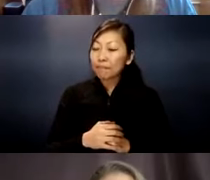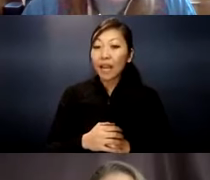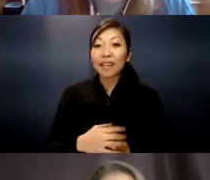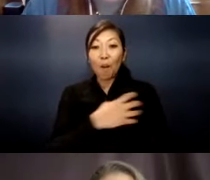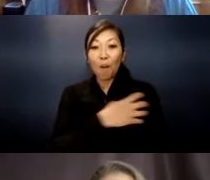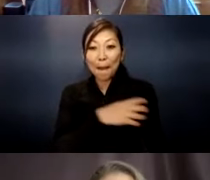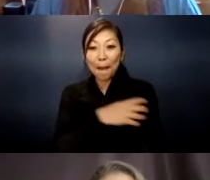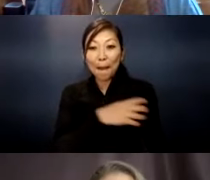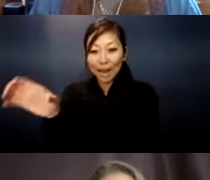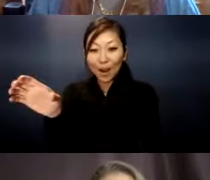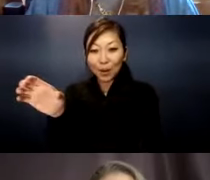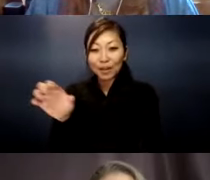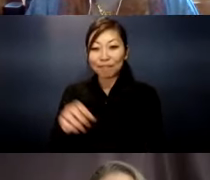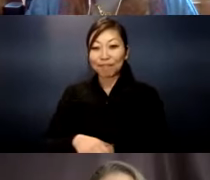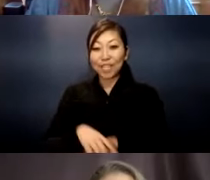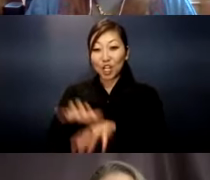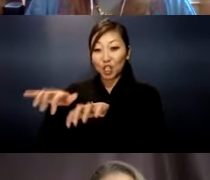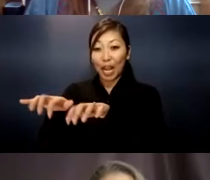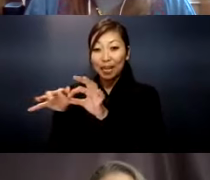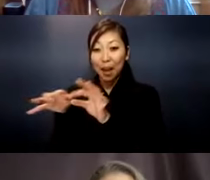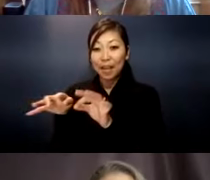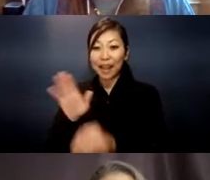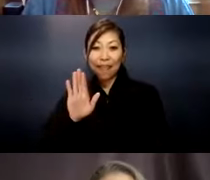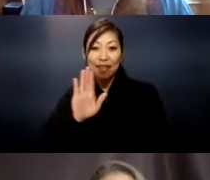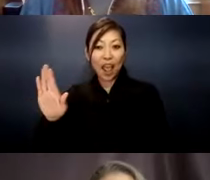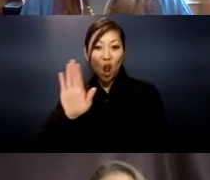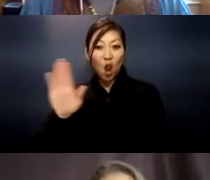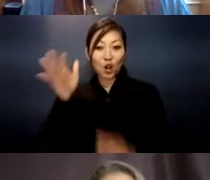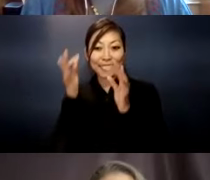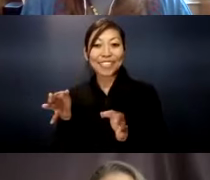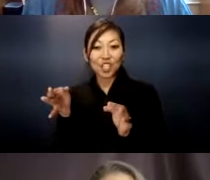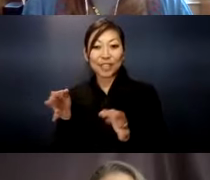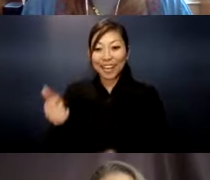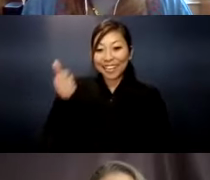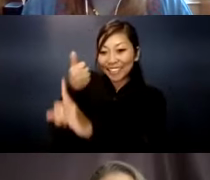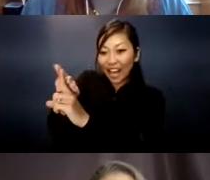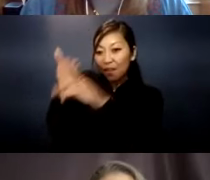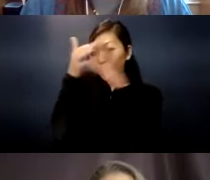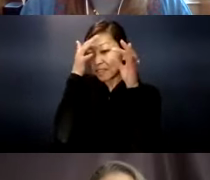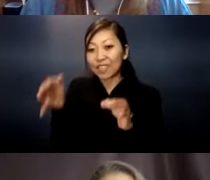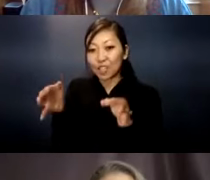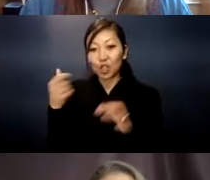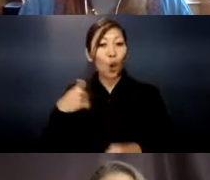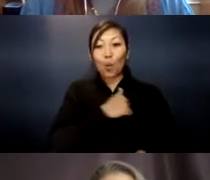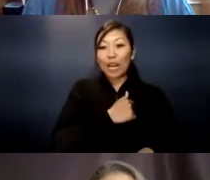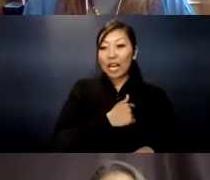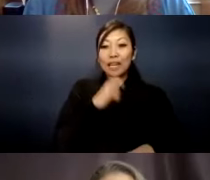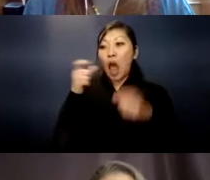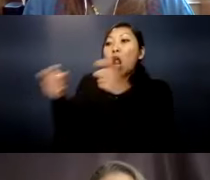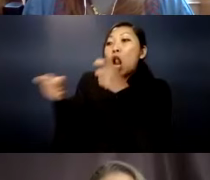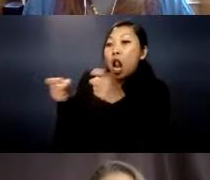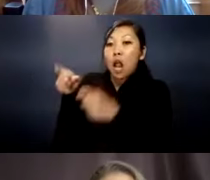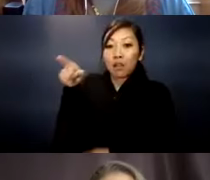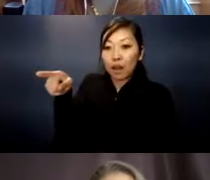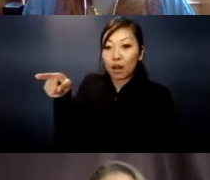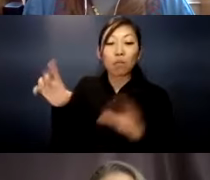chat. It's their decision. So we're centering self-determination. We're not going to try and control what they do.